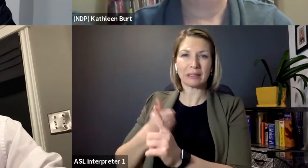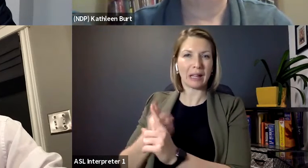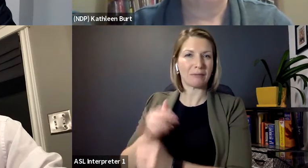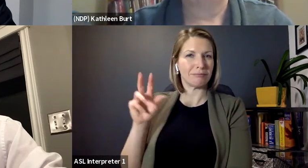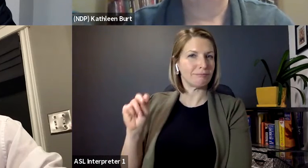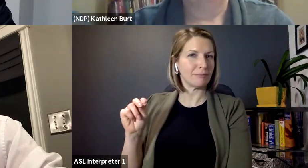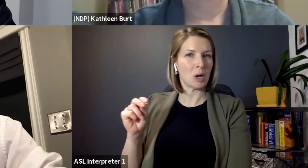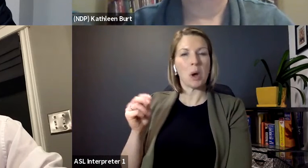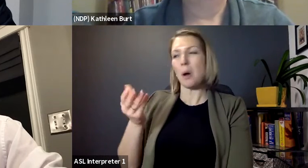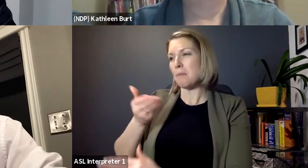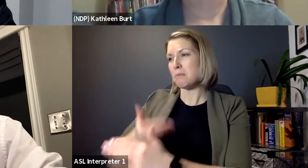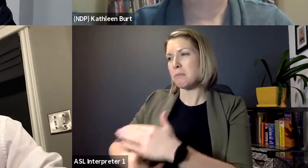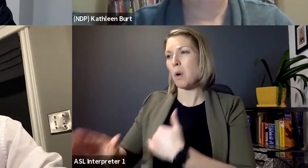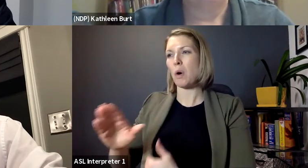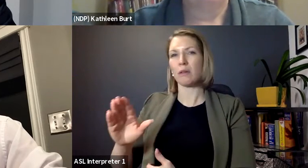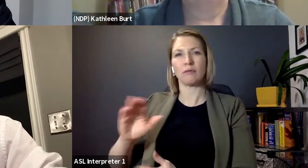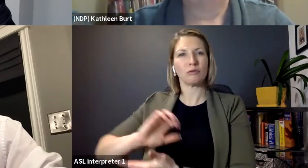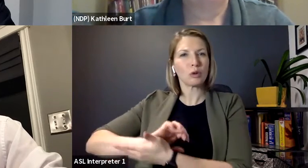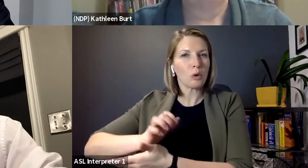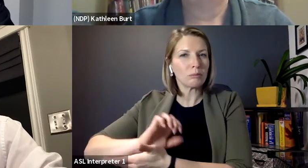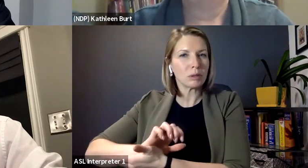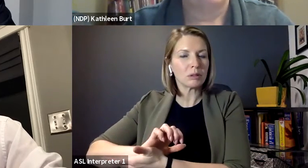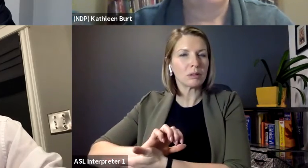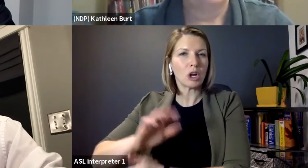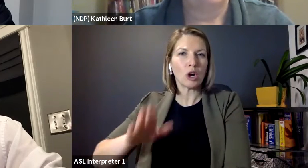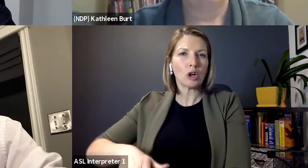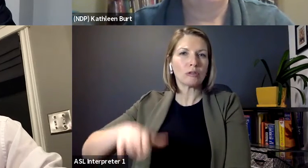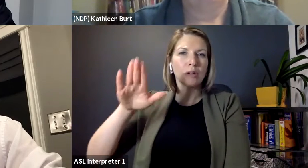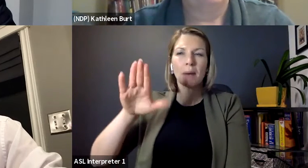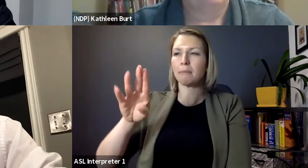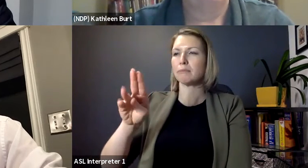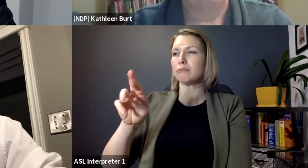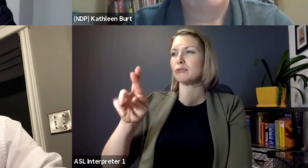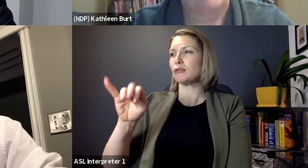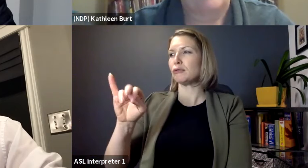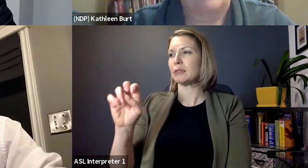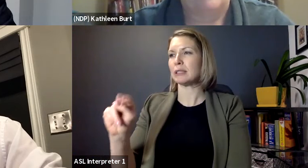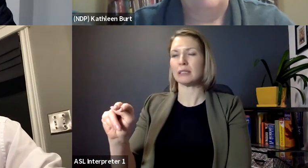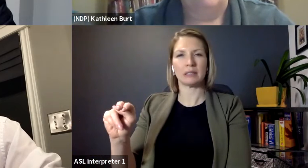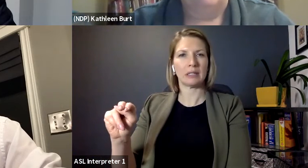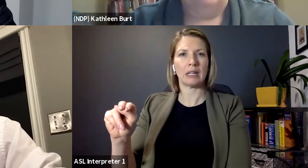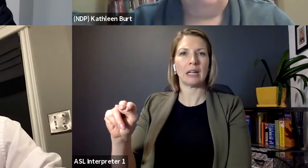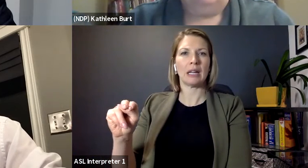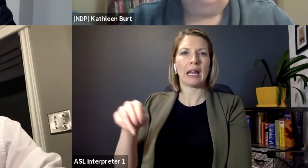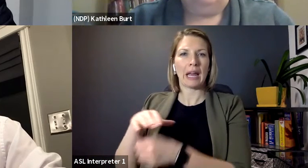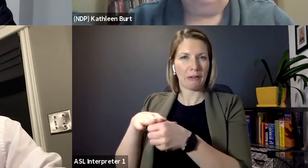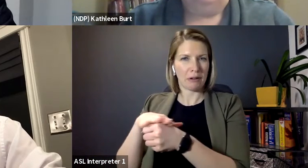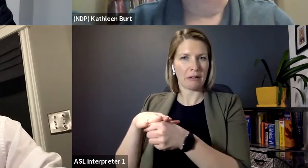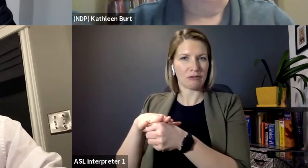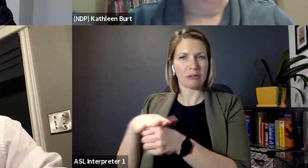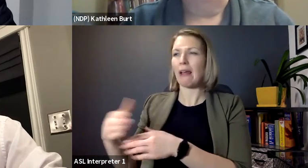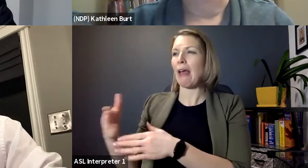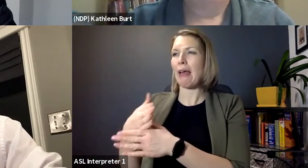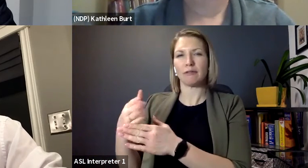in Corner Brook, raised on the Burin Peninsula, just an ordinary, average person.